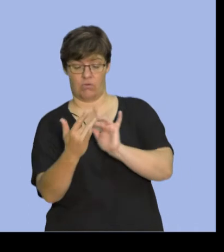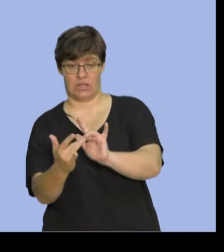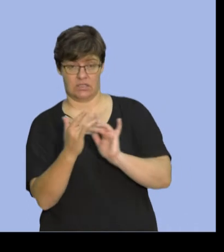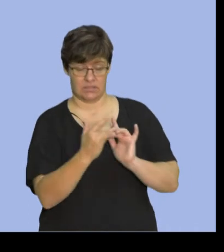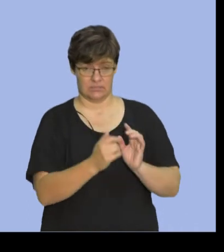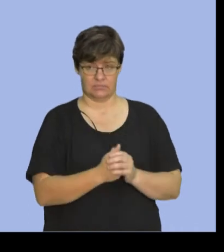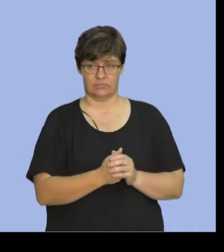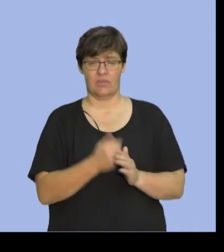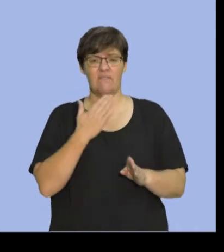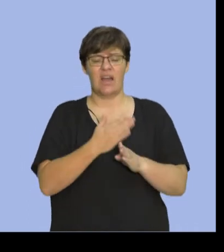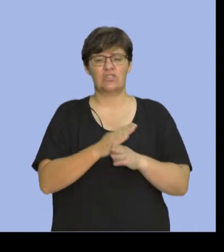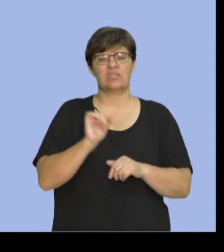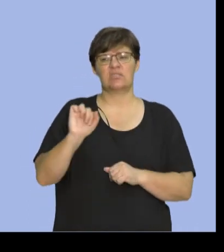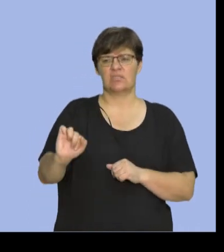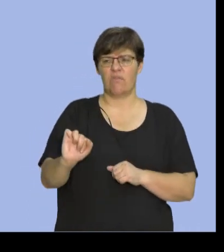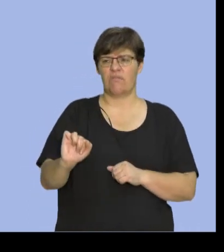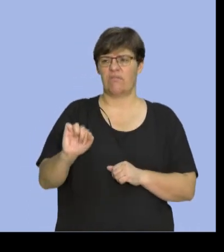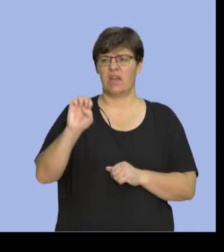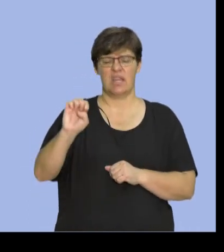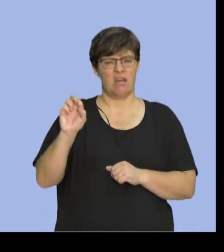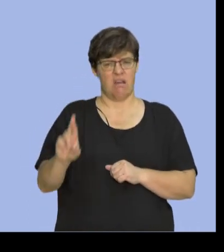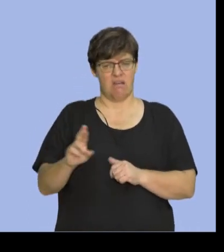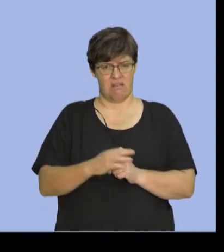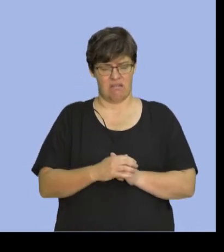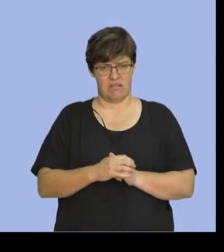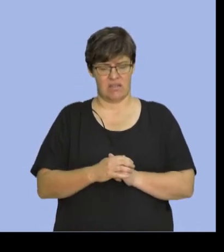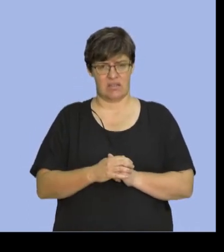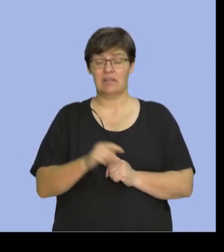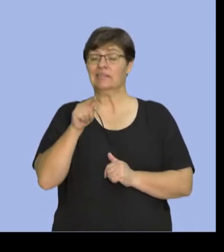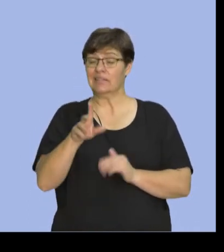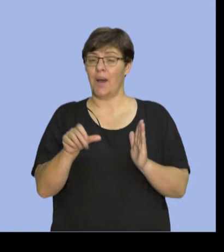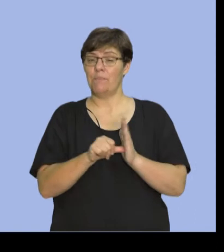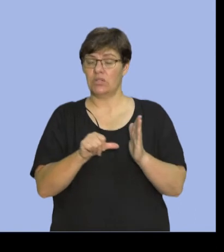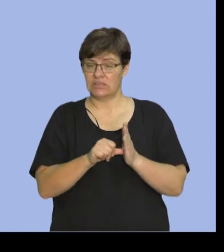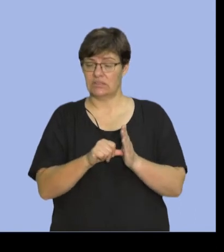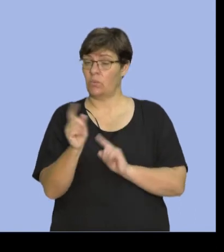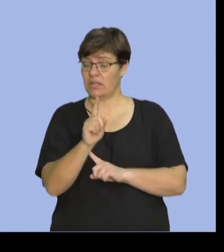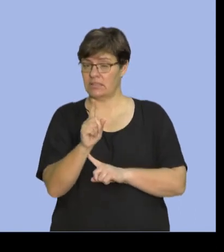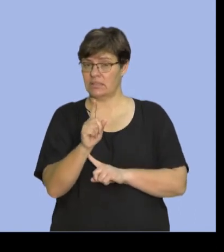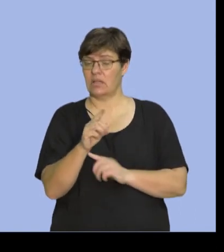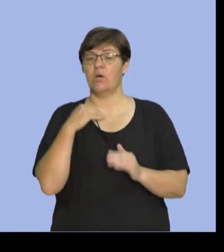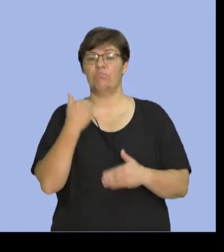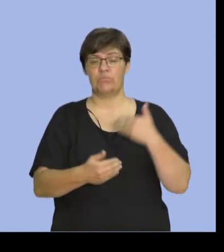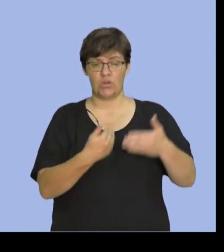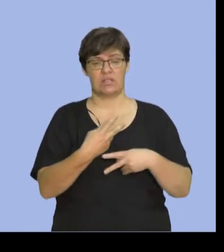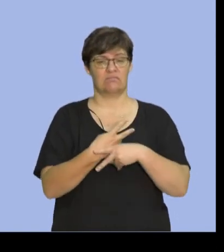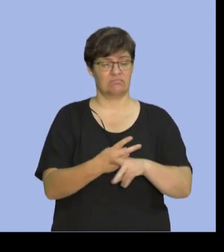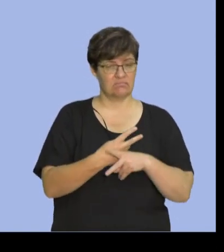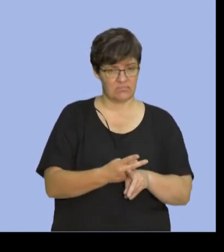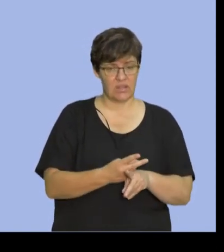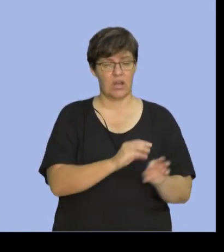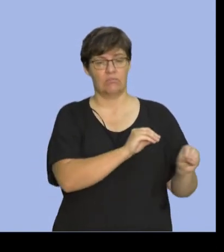Functions of the endoplasmic reticulum, or ER. It's important in manufacturing, processing, and transporting